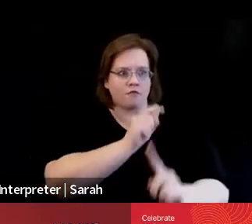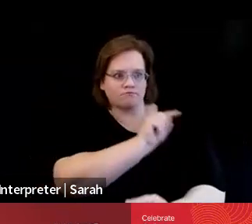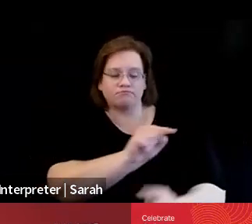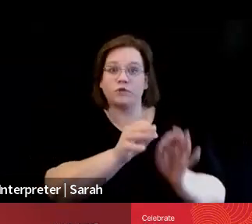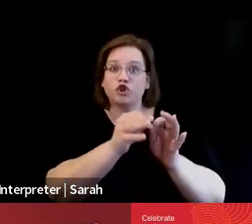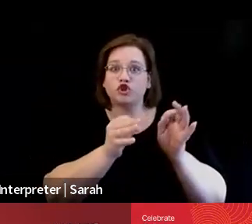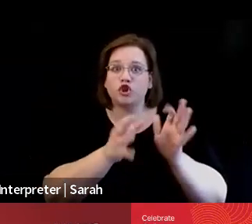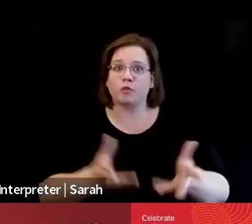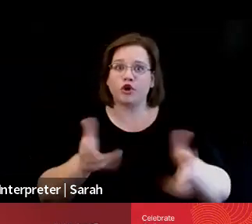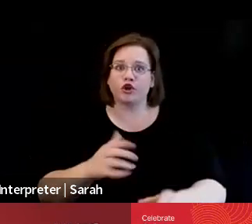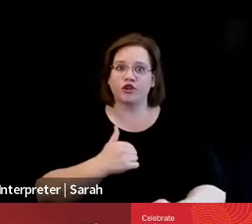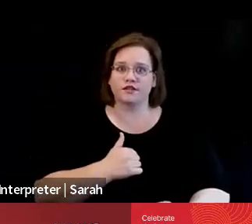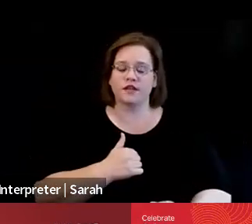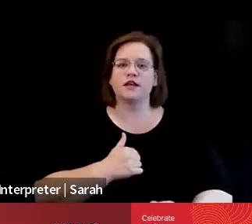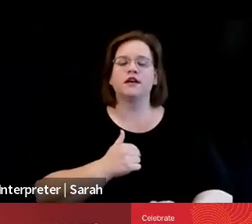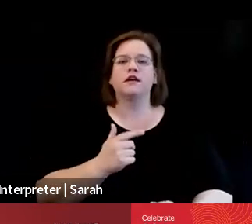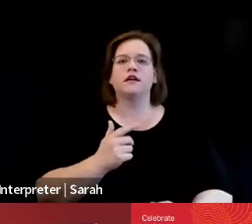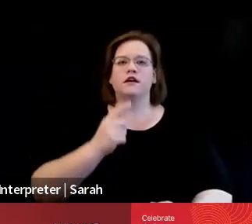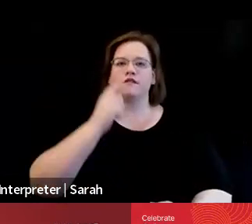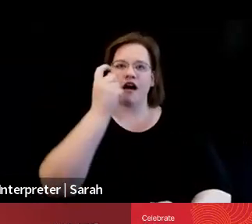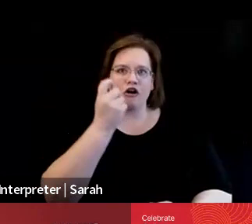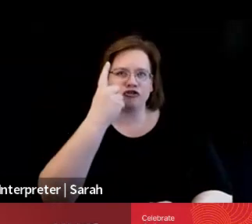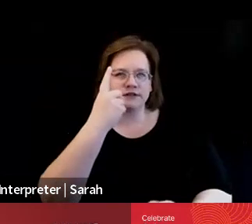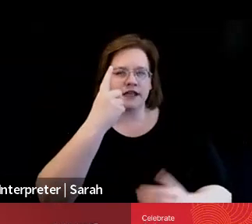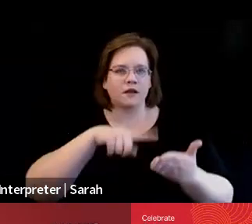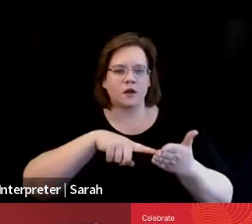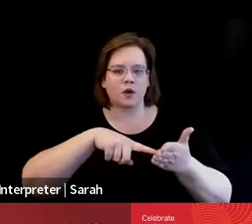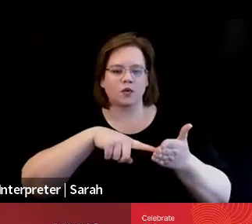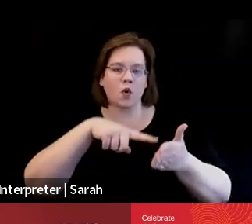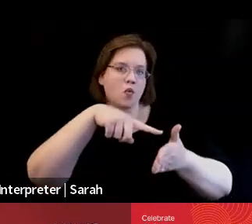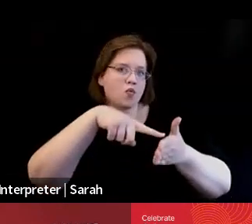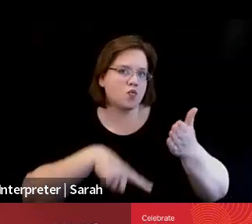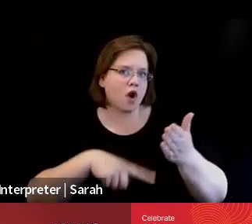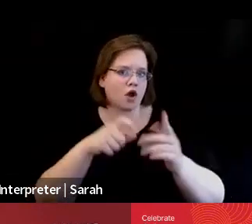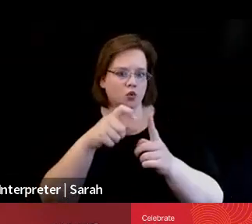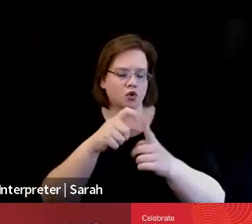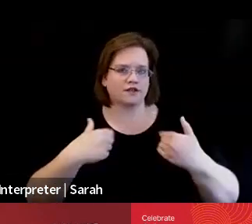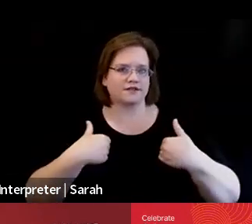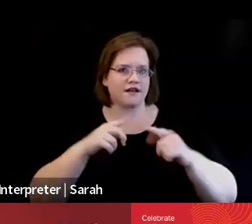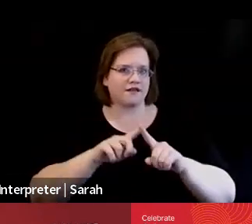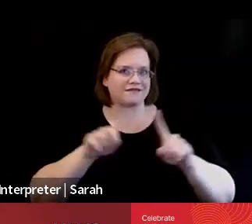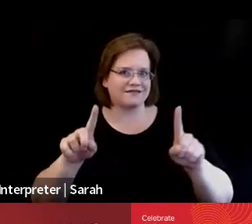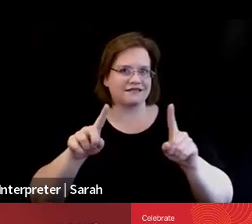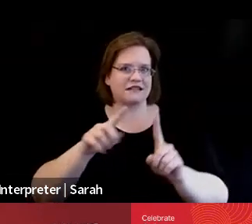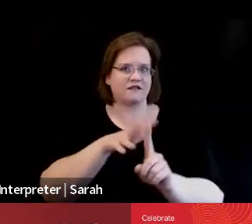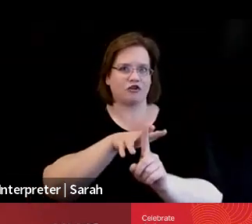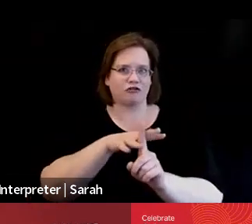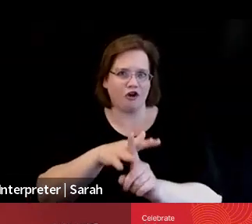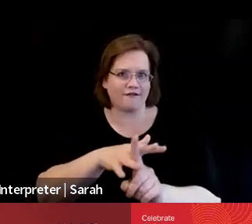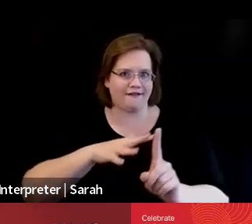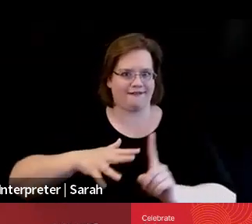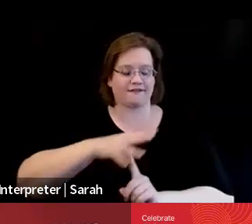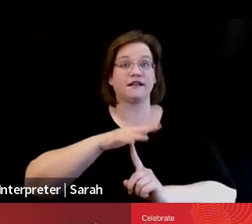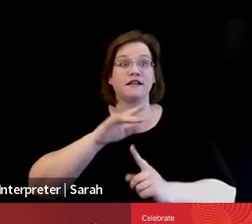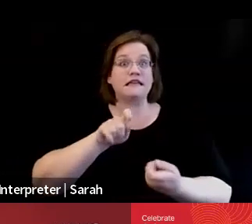certain things that kind of understanding what words might have different contexts, even if we directly translate